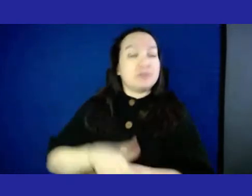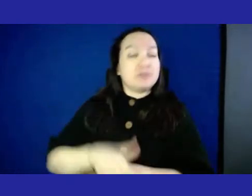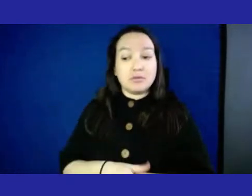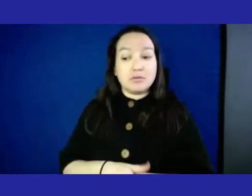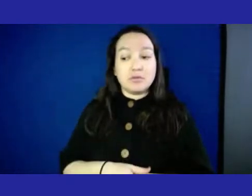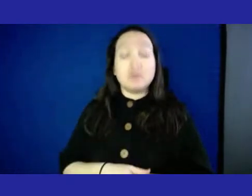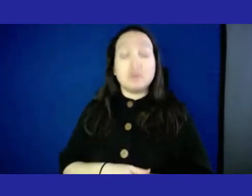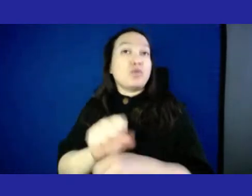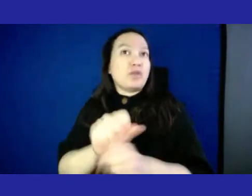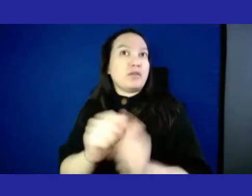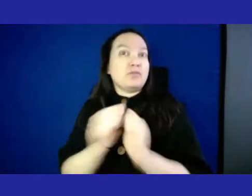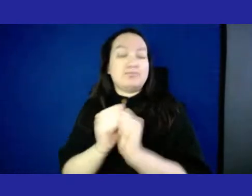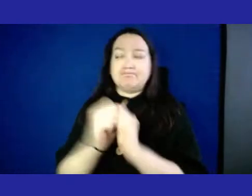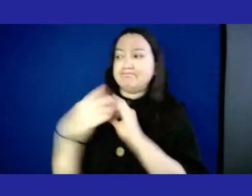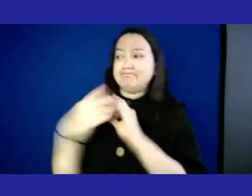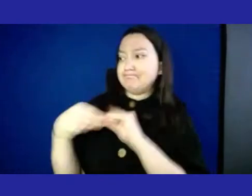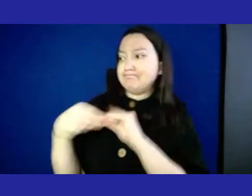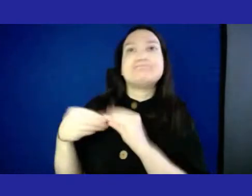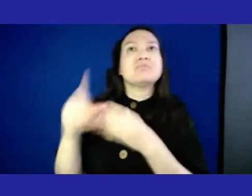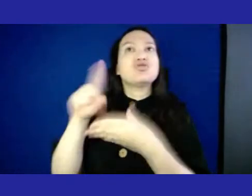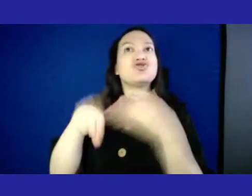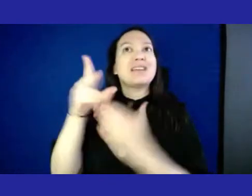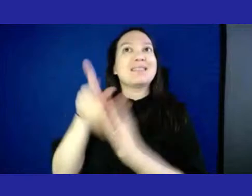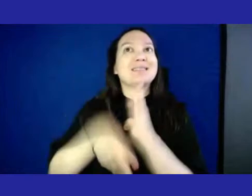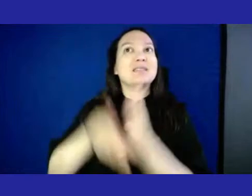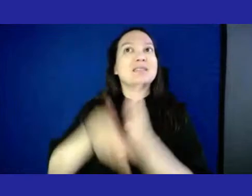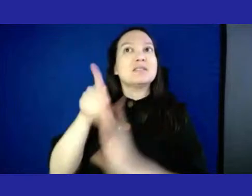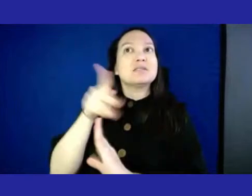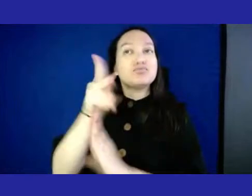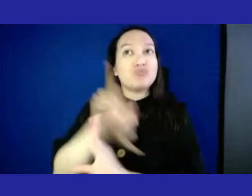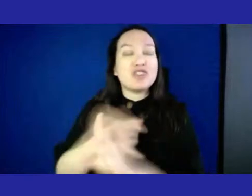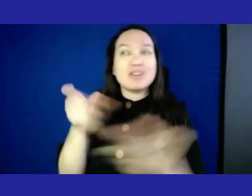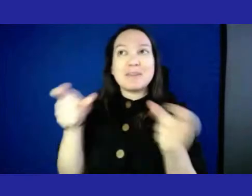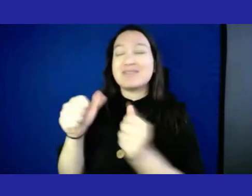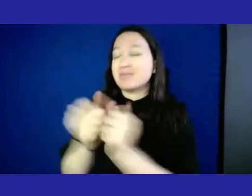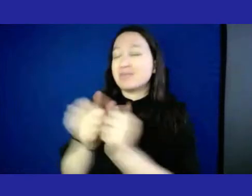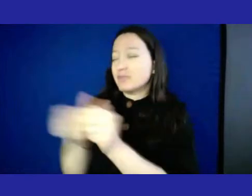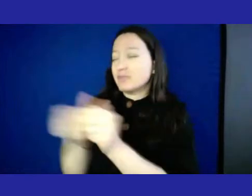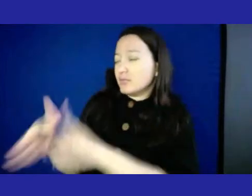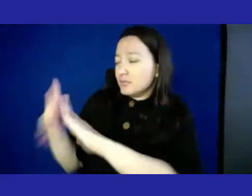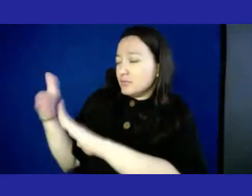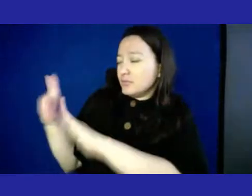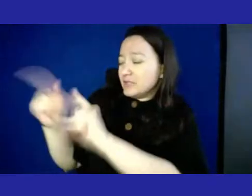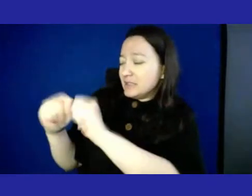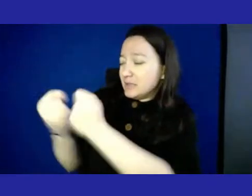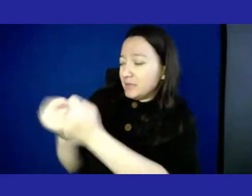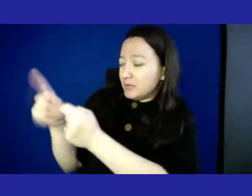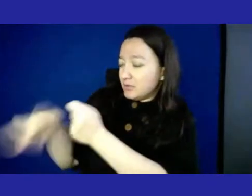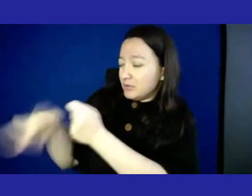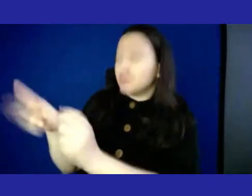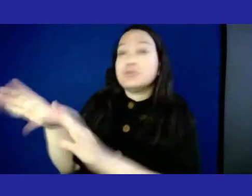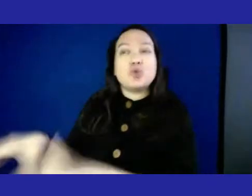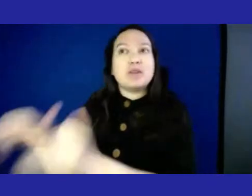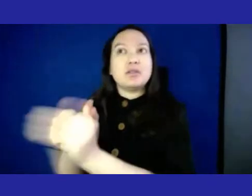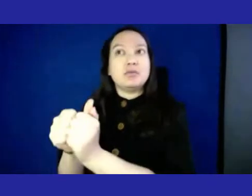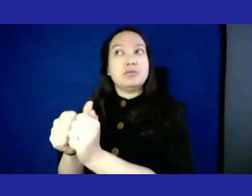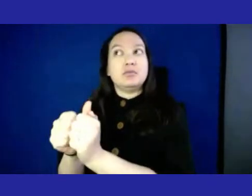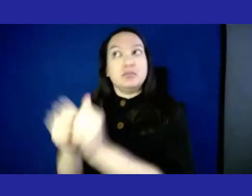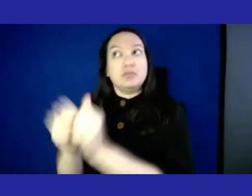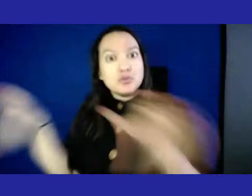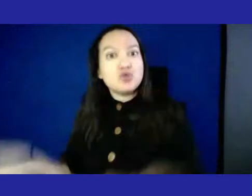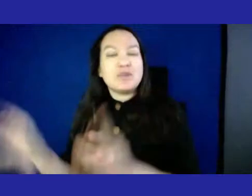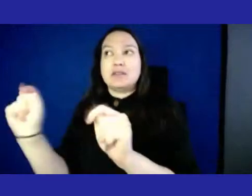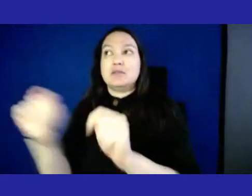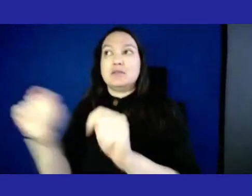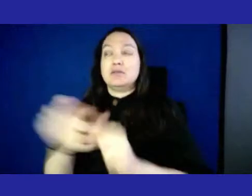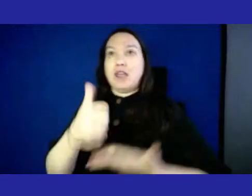going to work with us to keep that checklist and project manage while our individual sort of operational teams are doing that execution. They help to